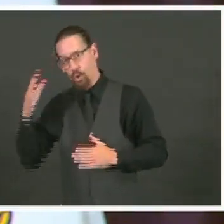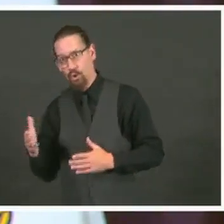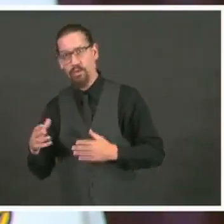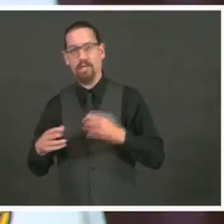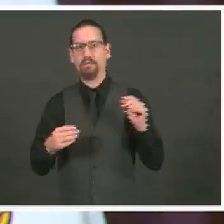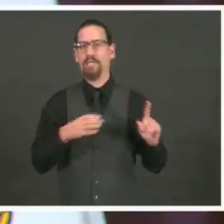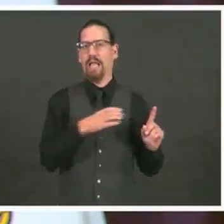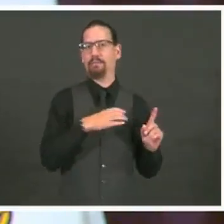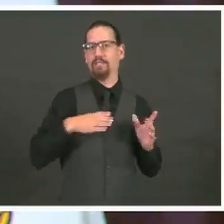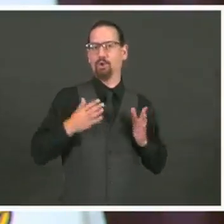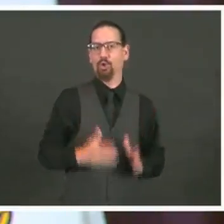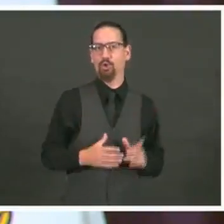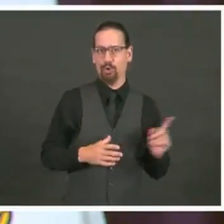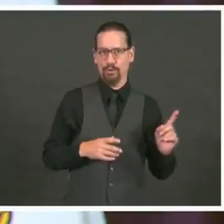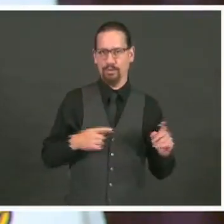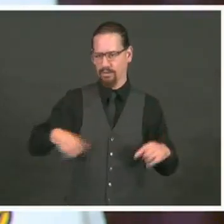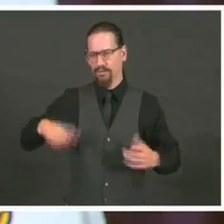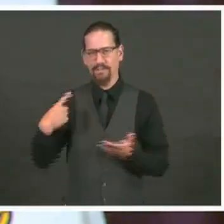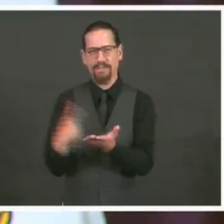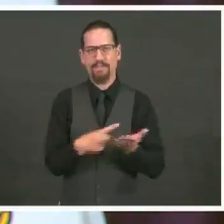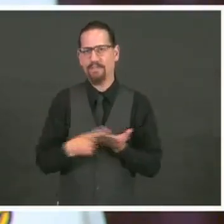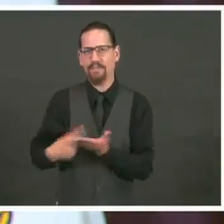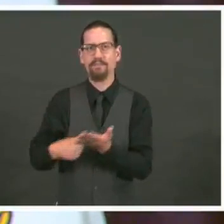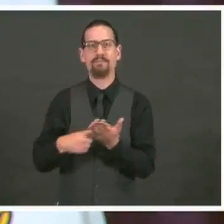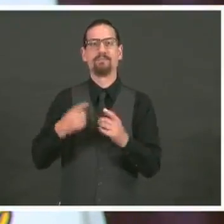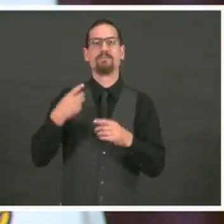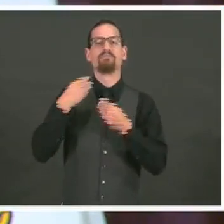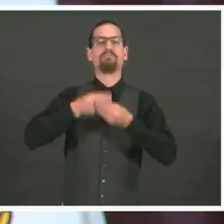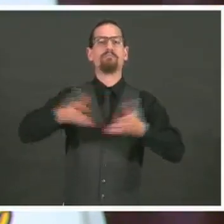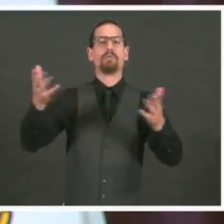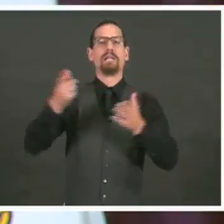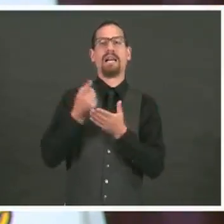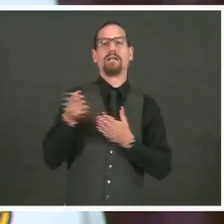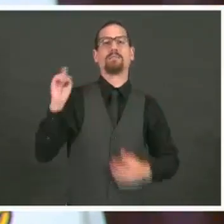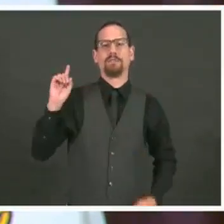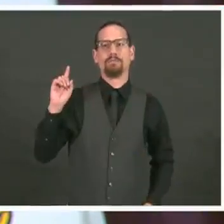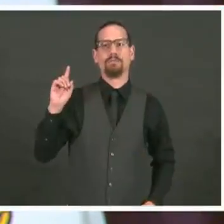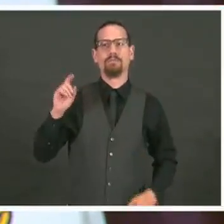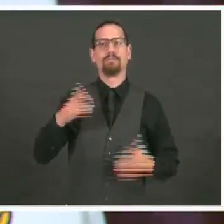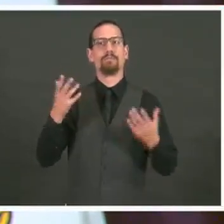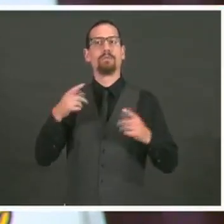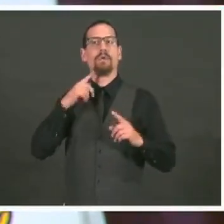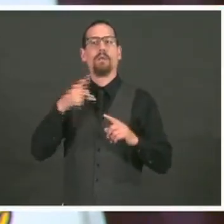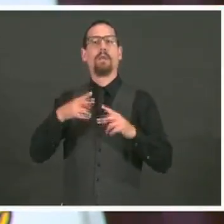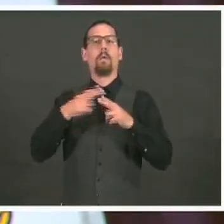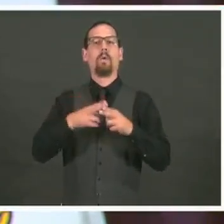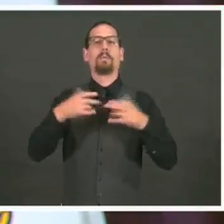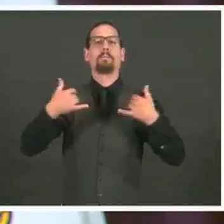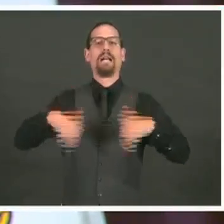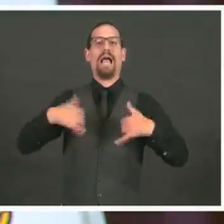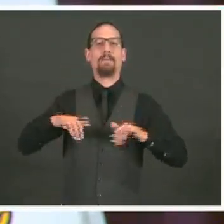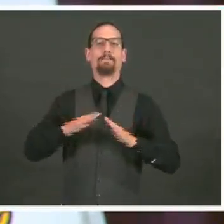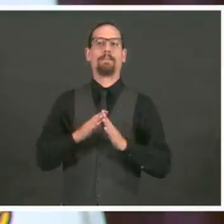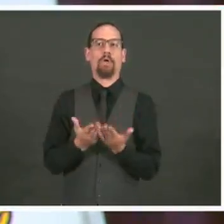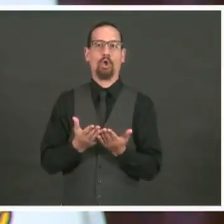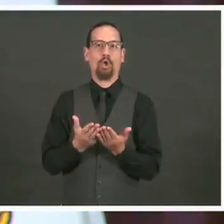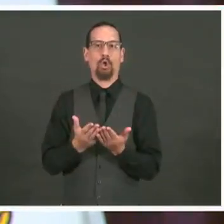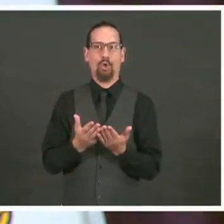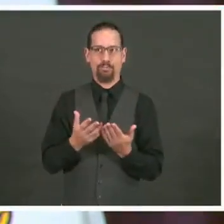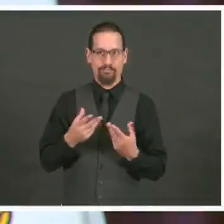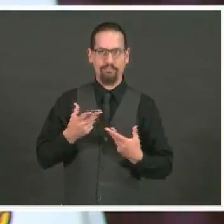a playbook to provide guidance to schools on how to respond at the individual level when a student, teacher, or staff person develops